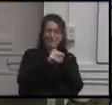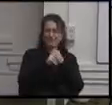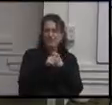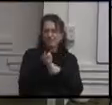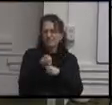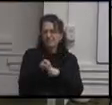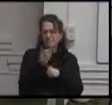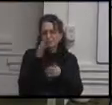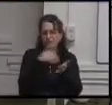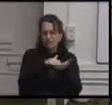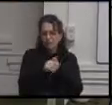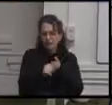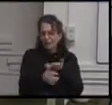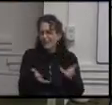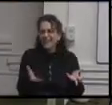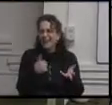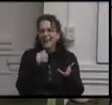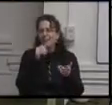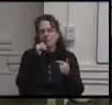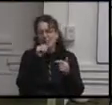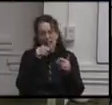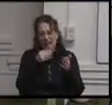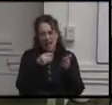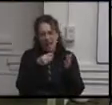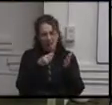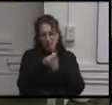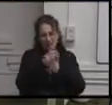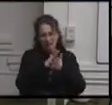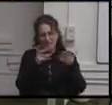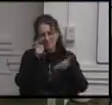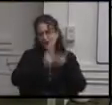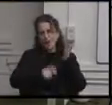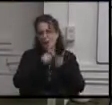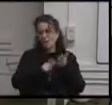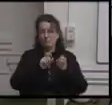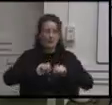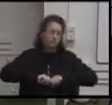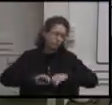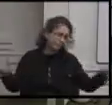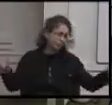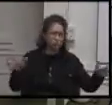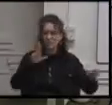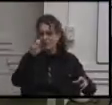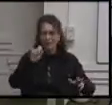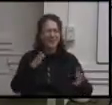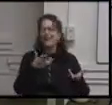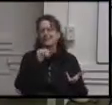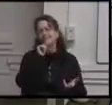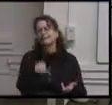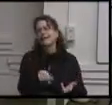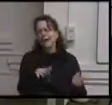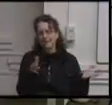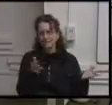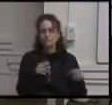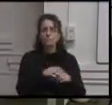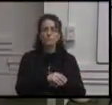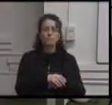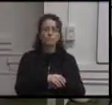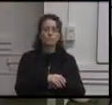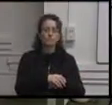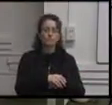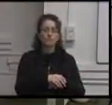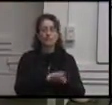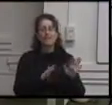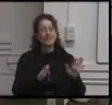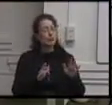overall lift for everything. And so Brattleboro will not attract jobs unless it's an attractive place for people